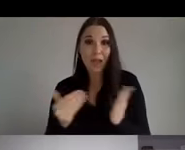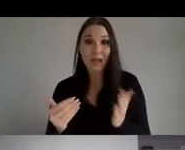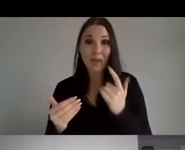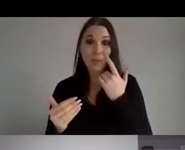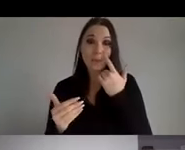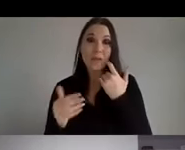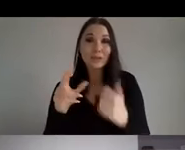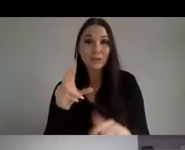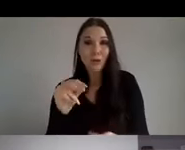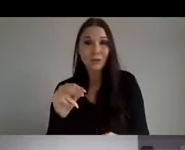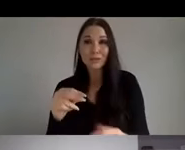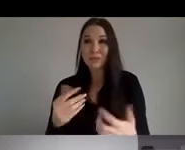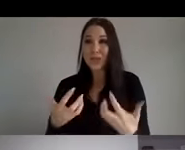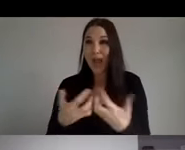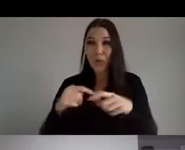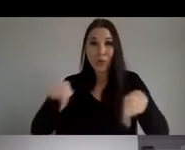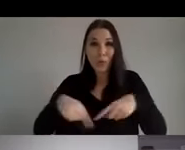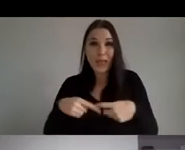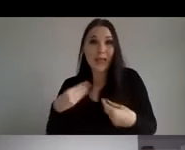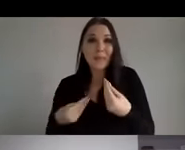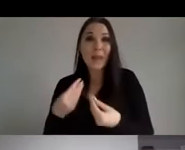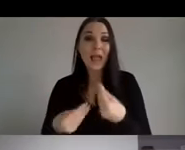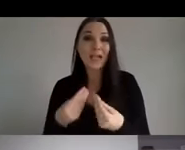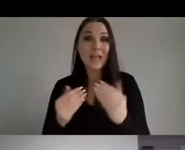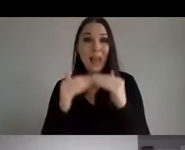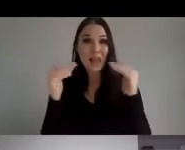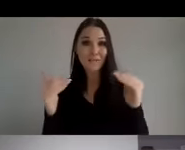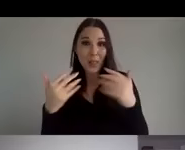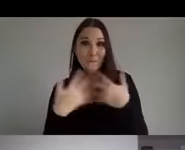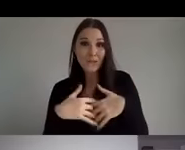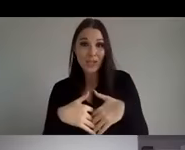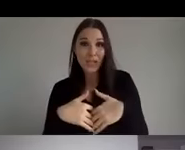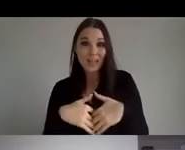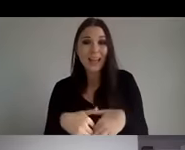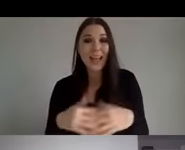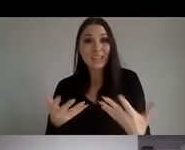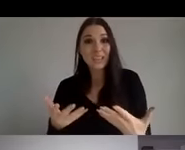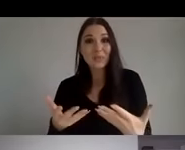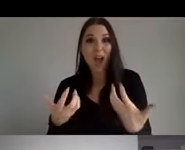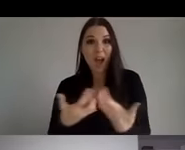how can we explain to a certain level the machine learning. So it's more how can we